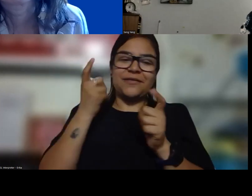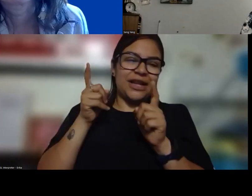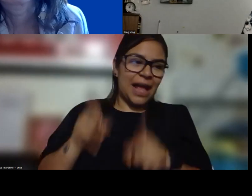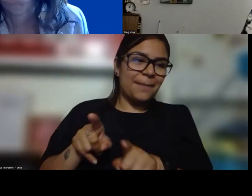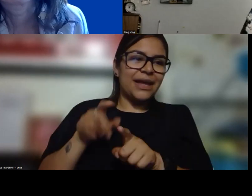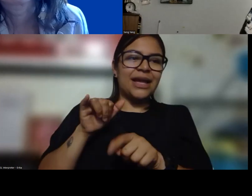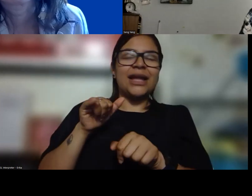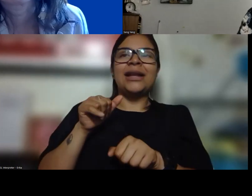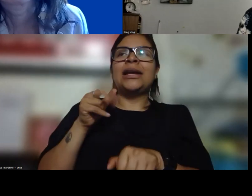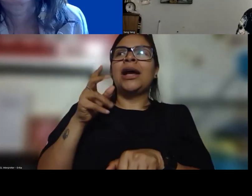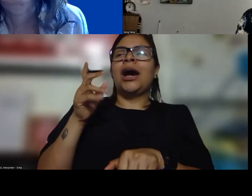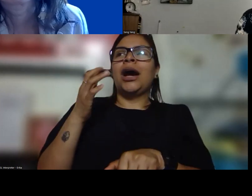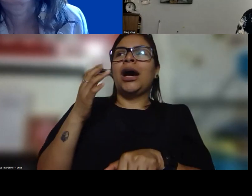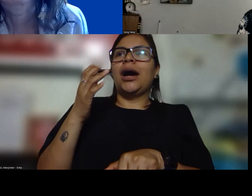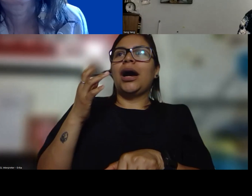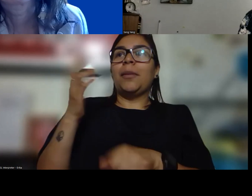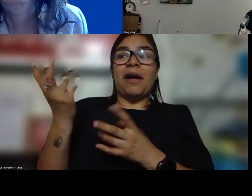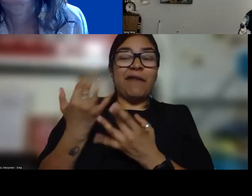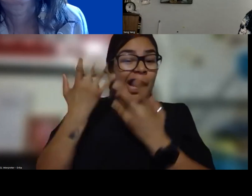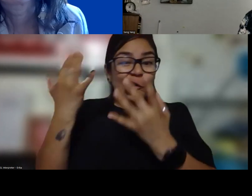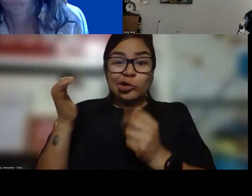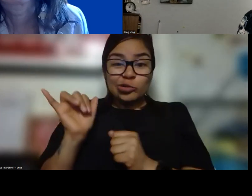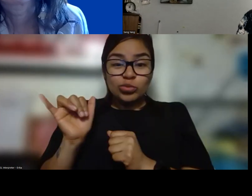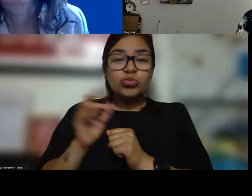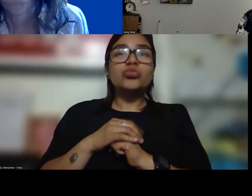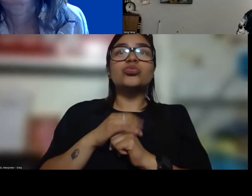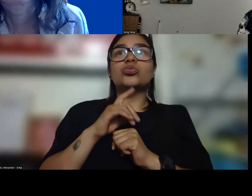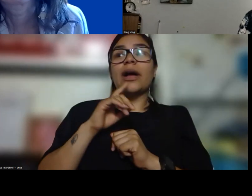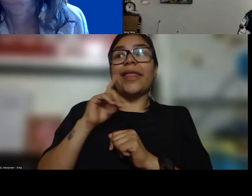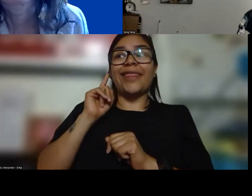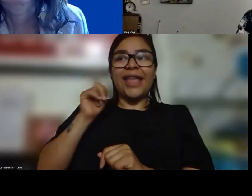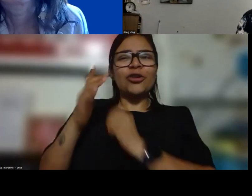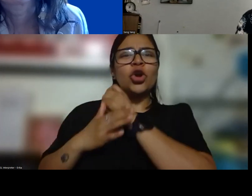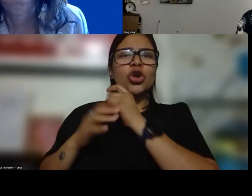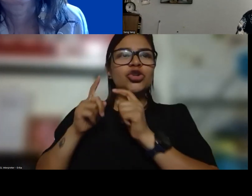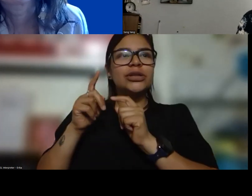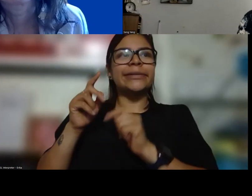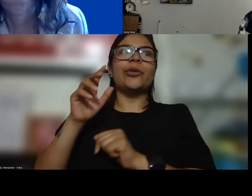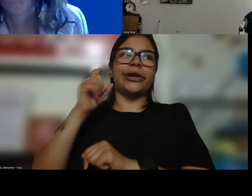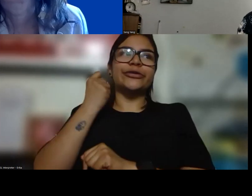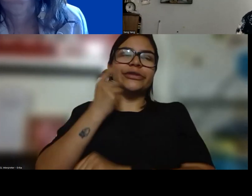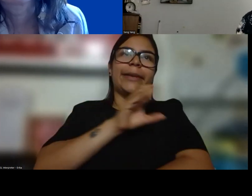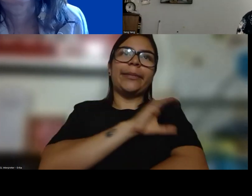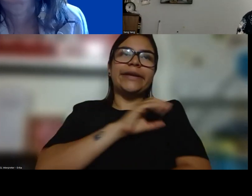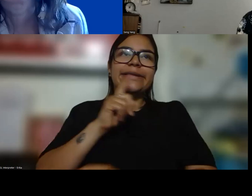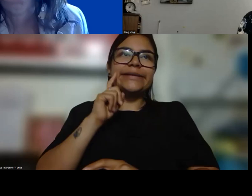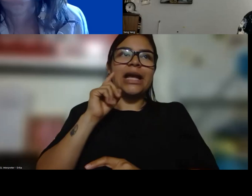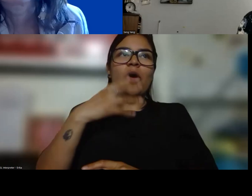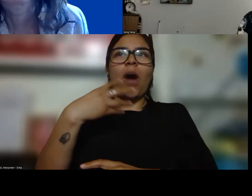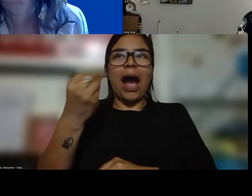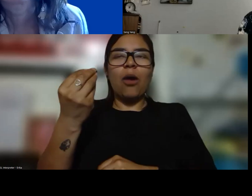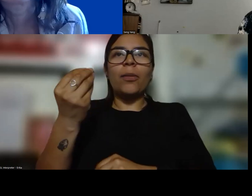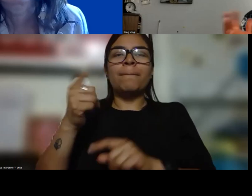evacuate that, and also the fire as well. And the police, they go to the street, and our